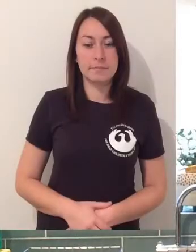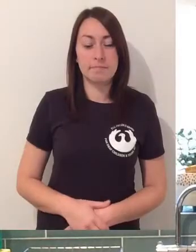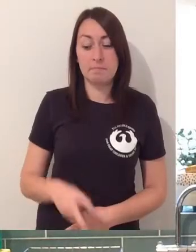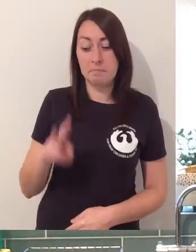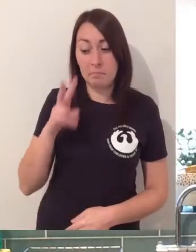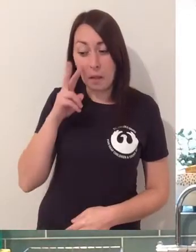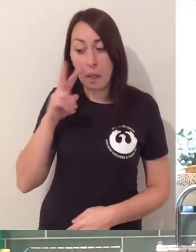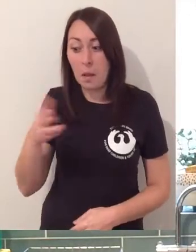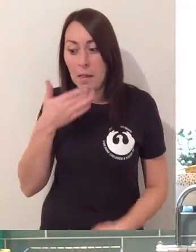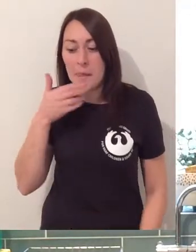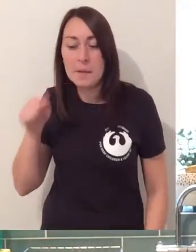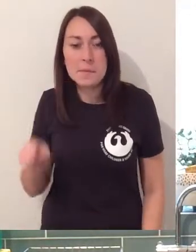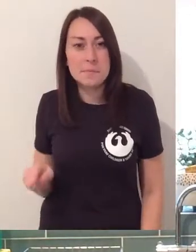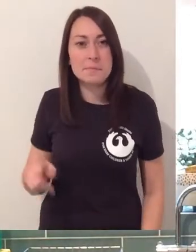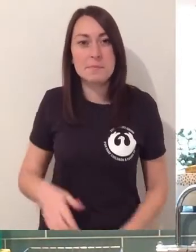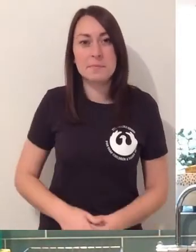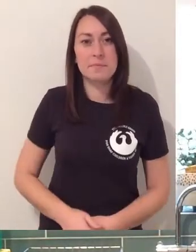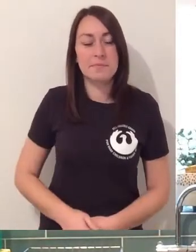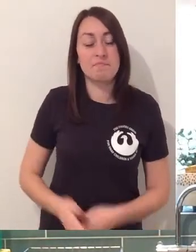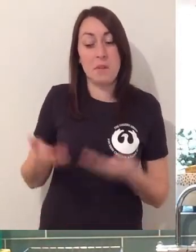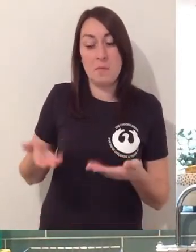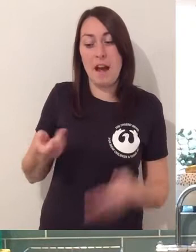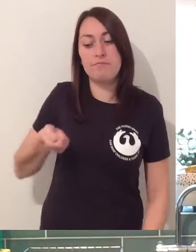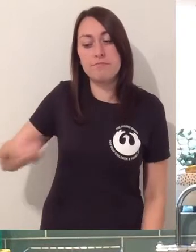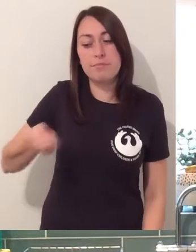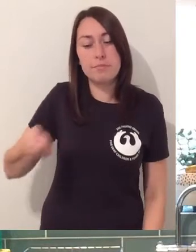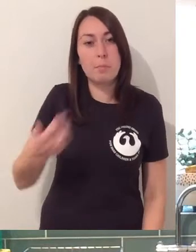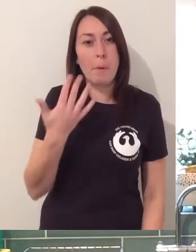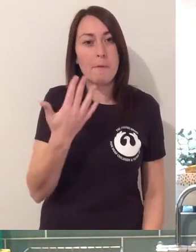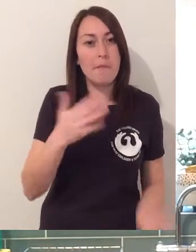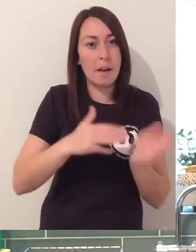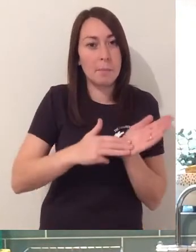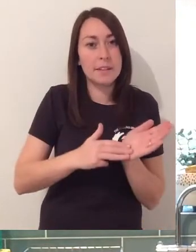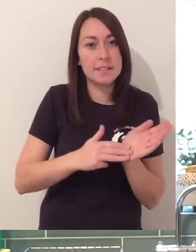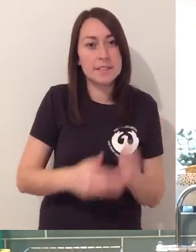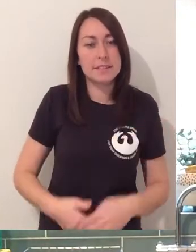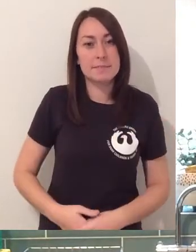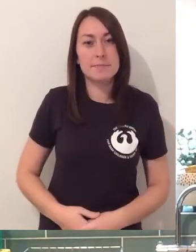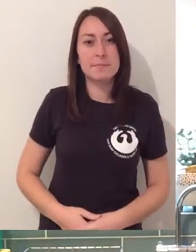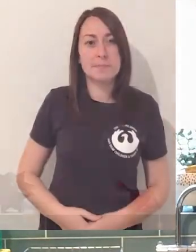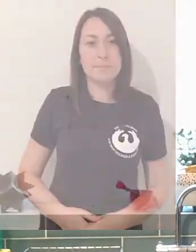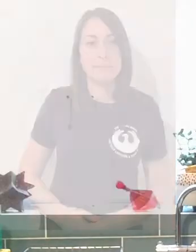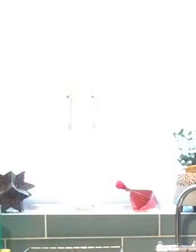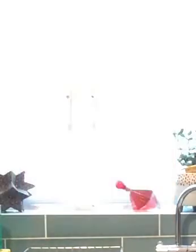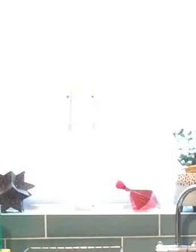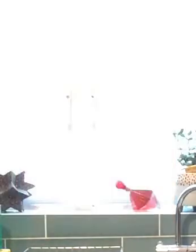Looking lovely. So that is going to fry for 5 minutes.